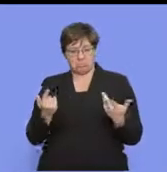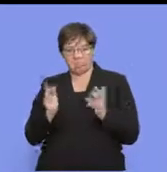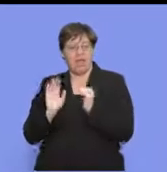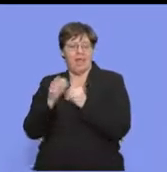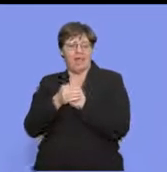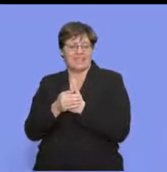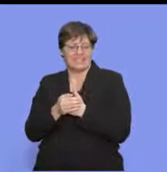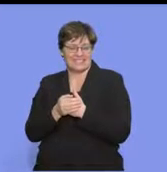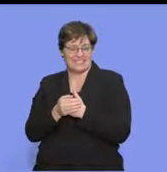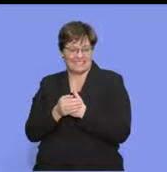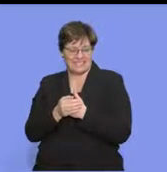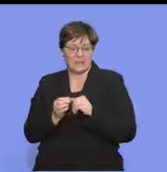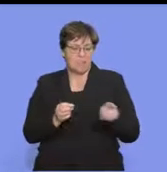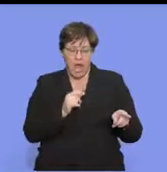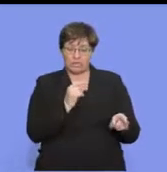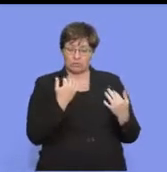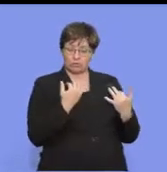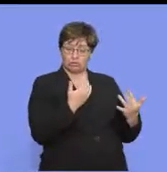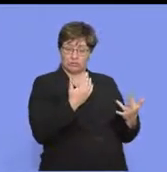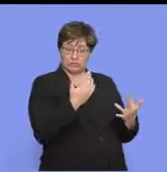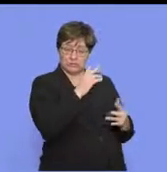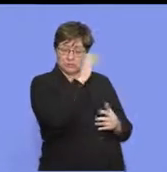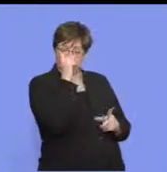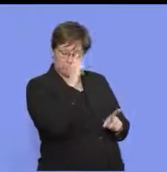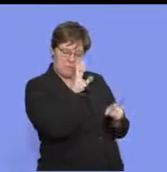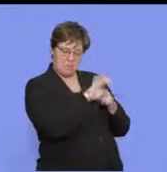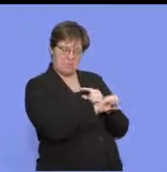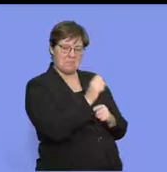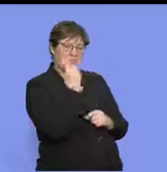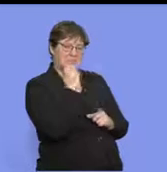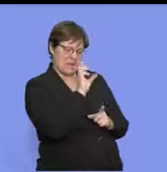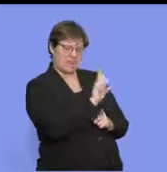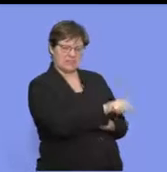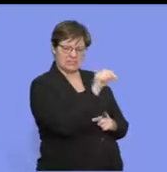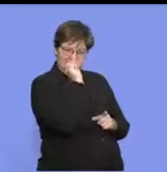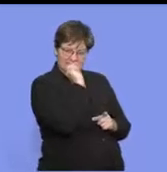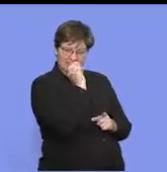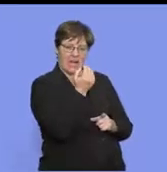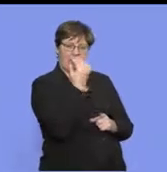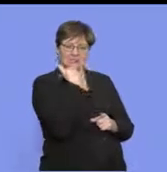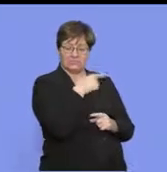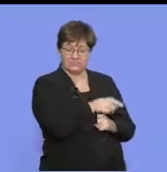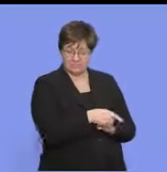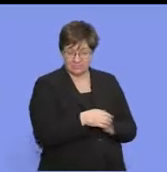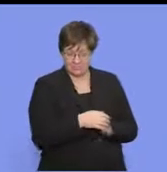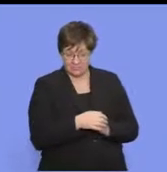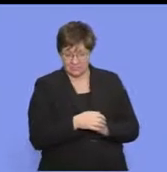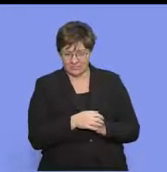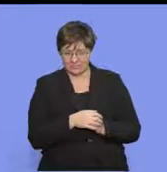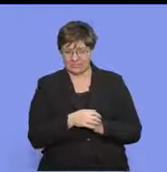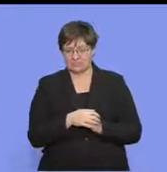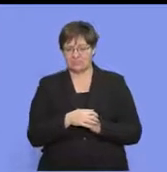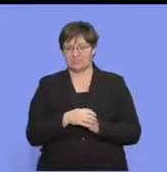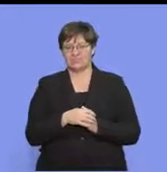those worms, those offspring a lot more clearly than they can see the ones that are camouflaged on the bark